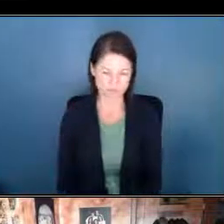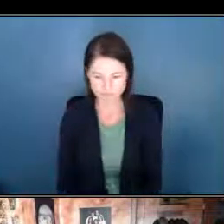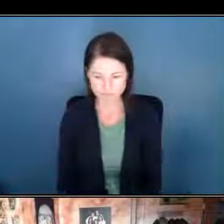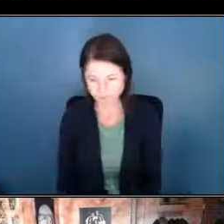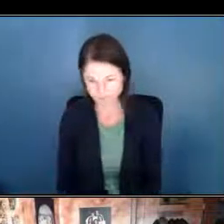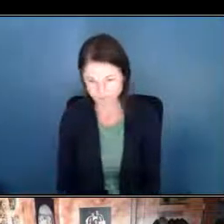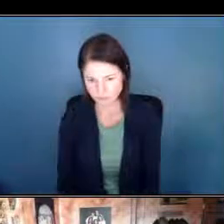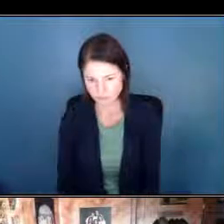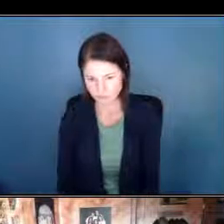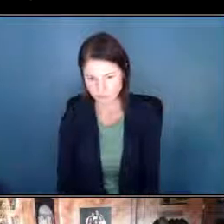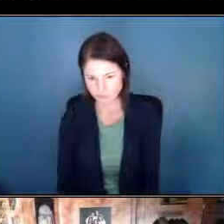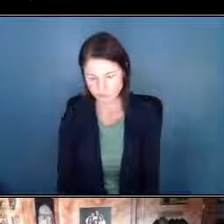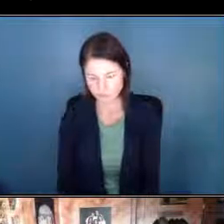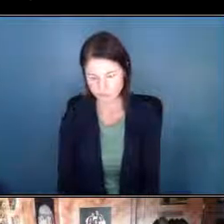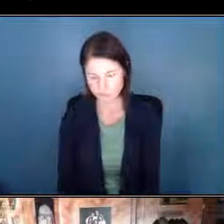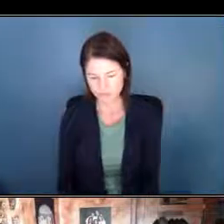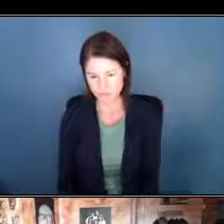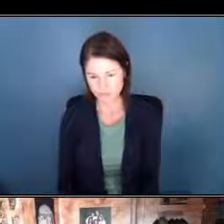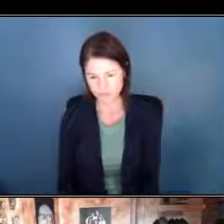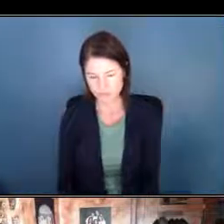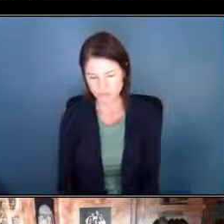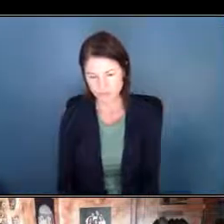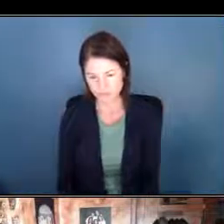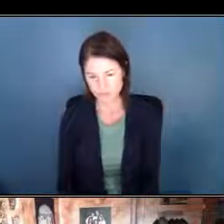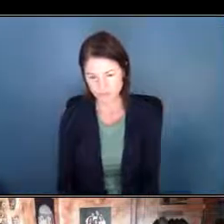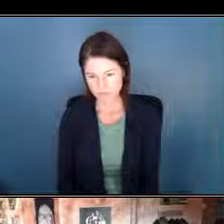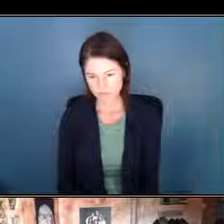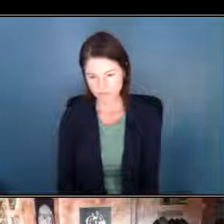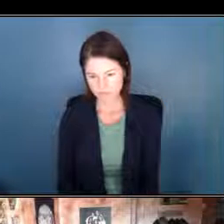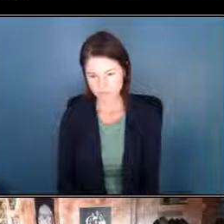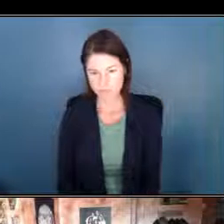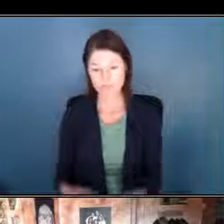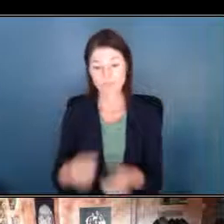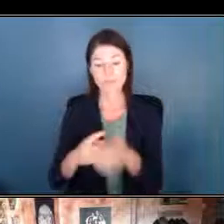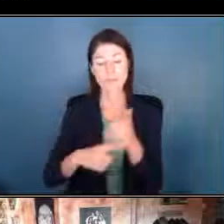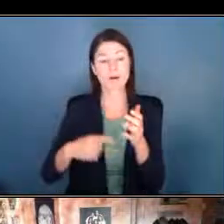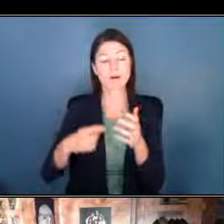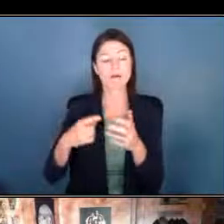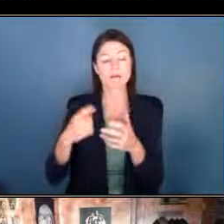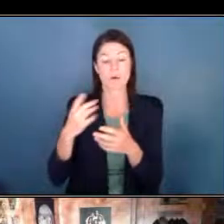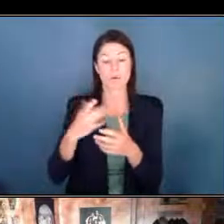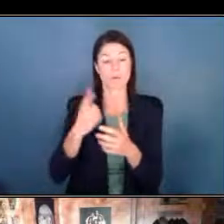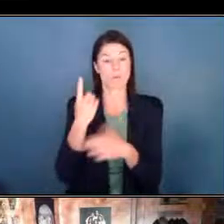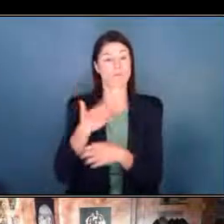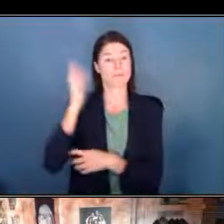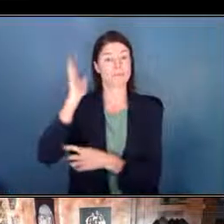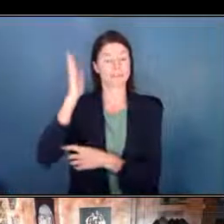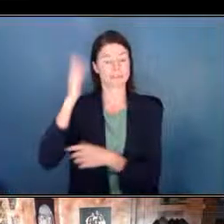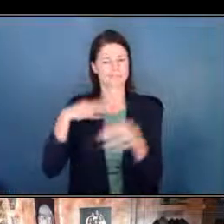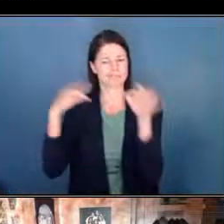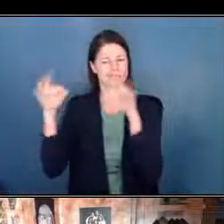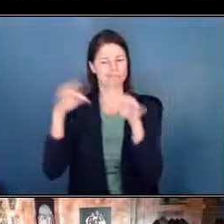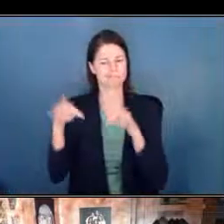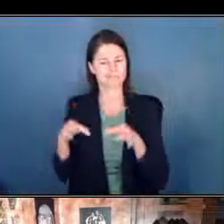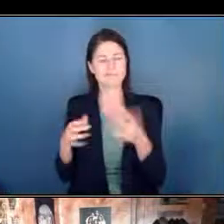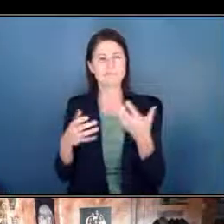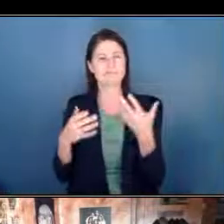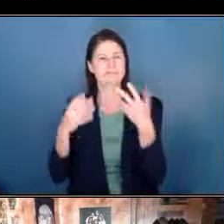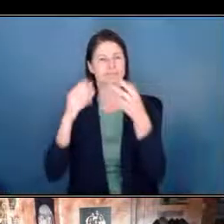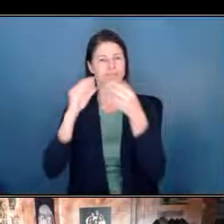included with 2 exhibits that basically show itemized airport by fiscal year, exactly where these numbers are coming from. So if anybody wants to look